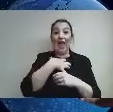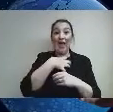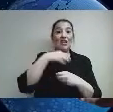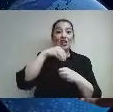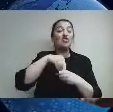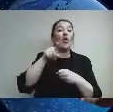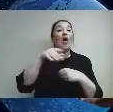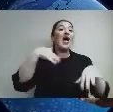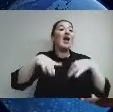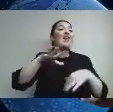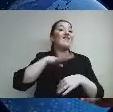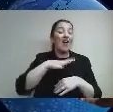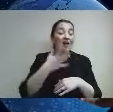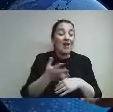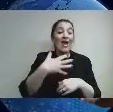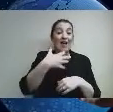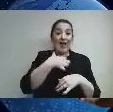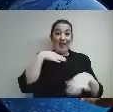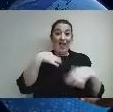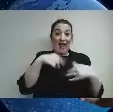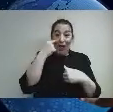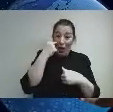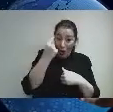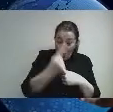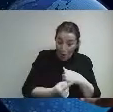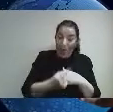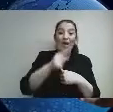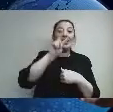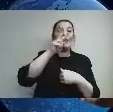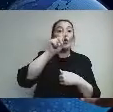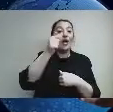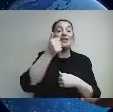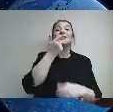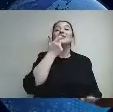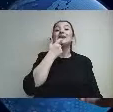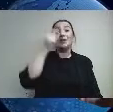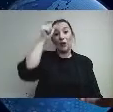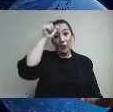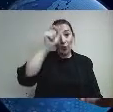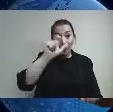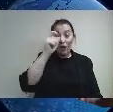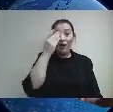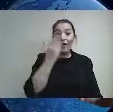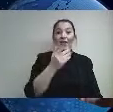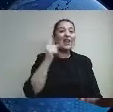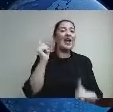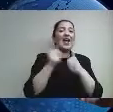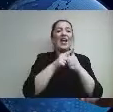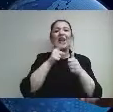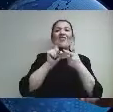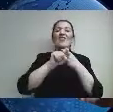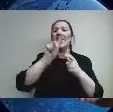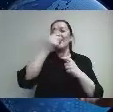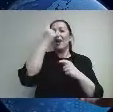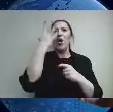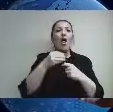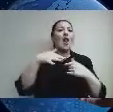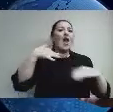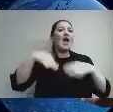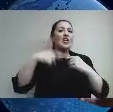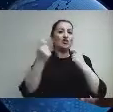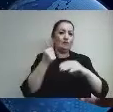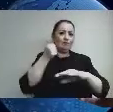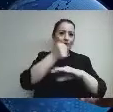her challenge, actually, she had S Career, which is a platform